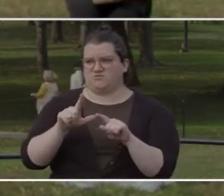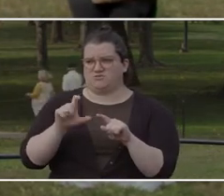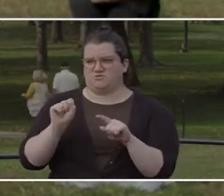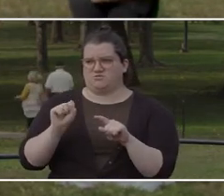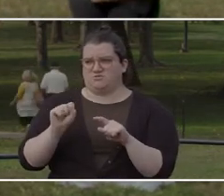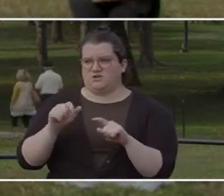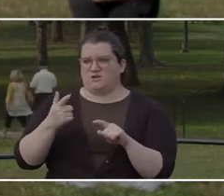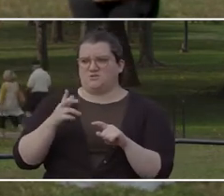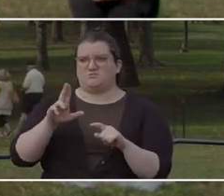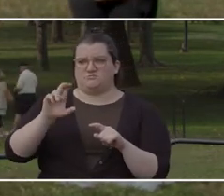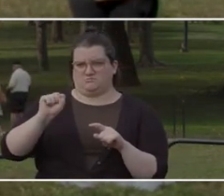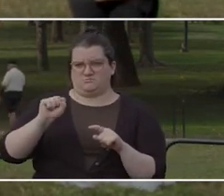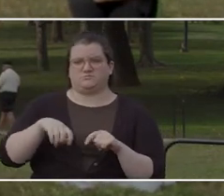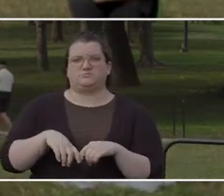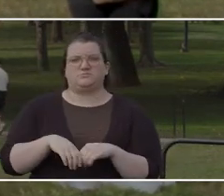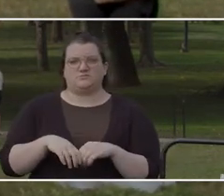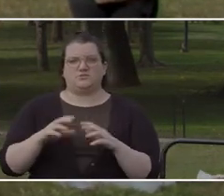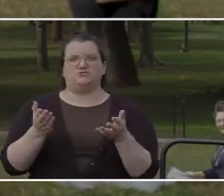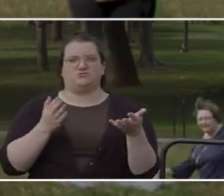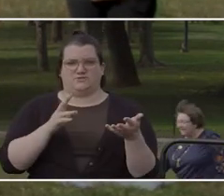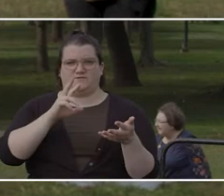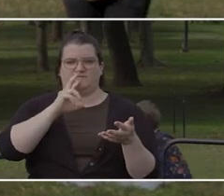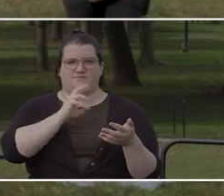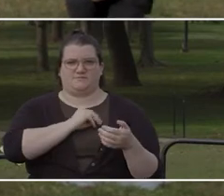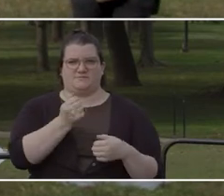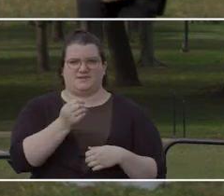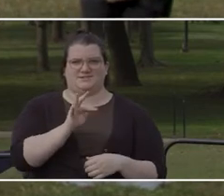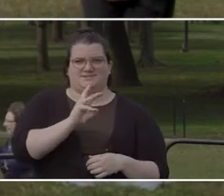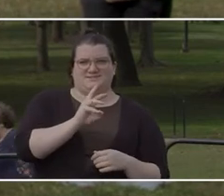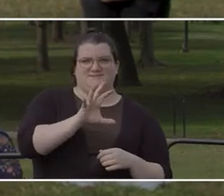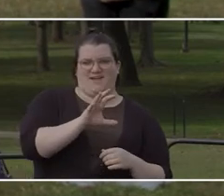retired, served in Vietnam in 1965, again in